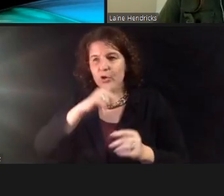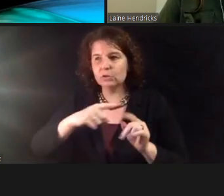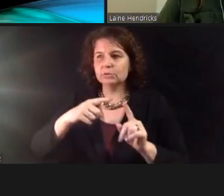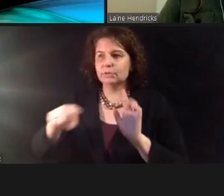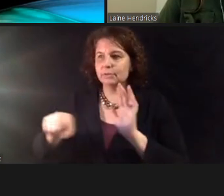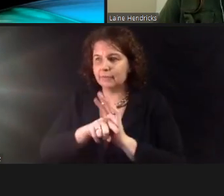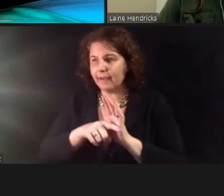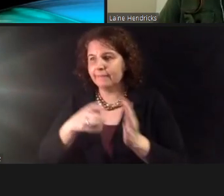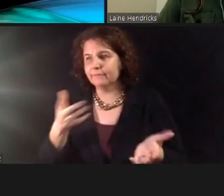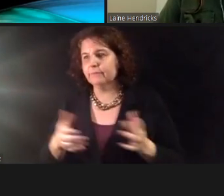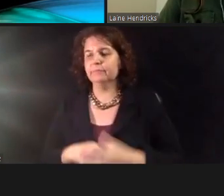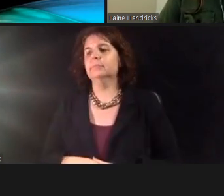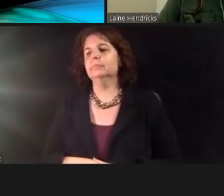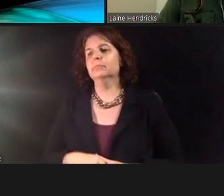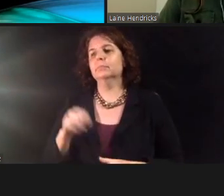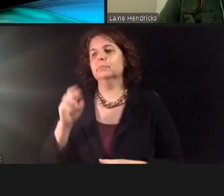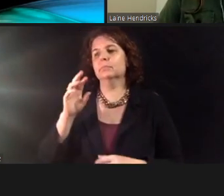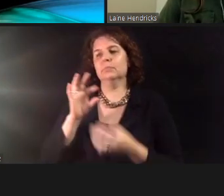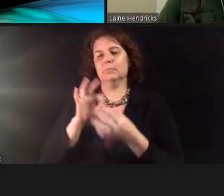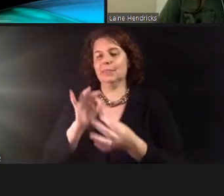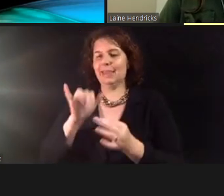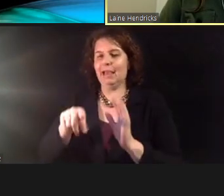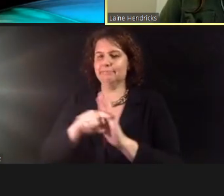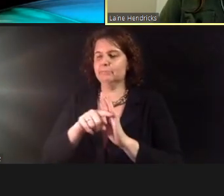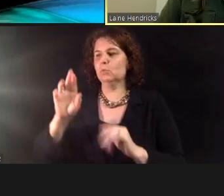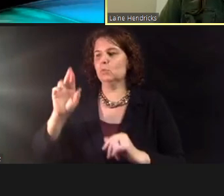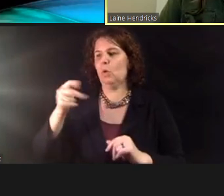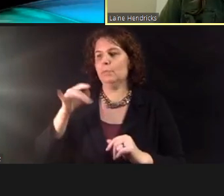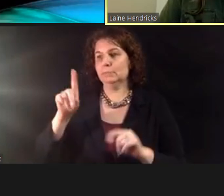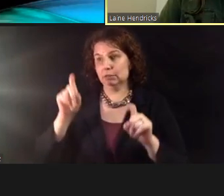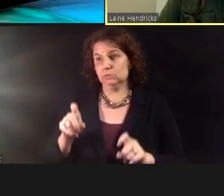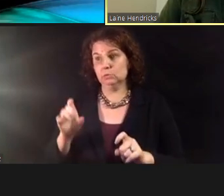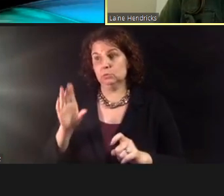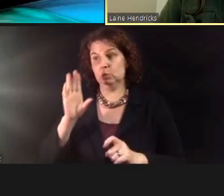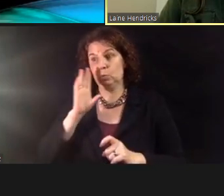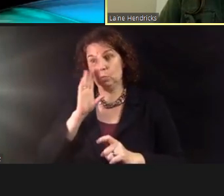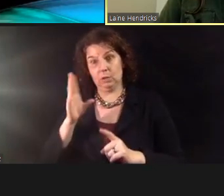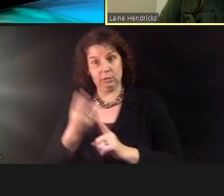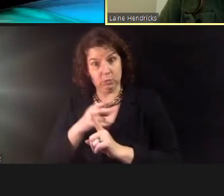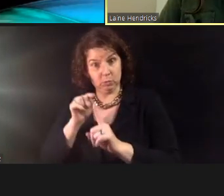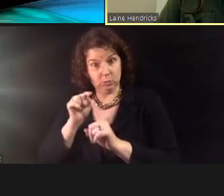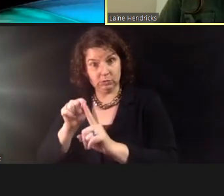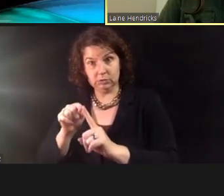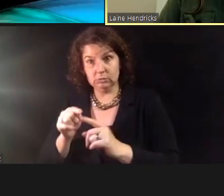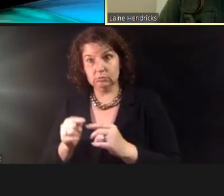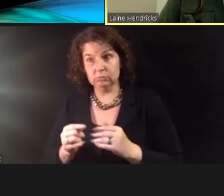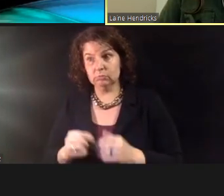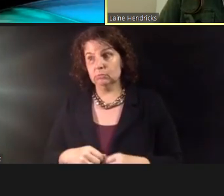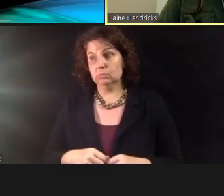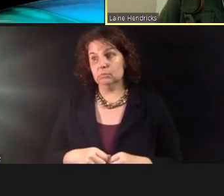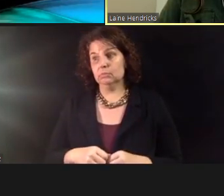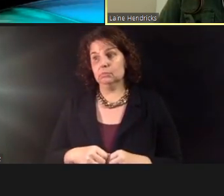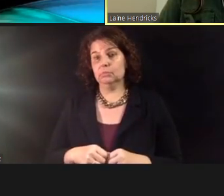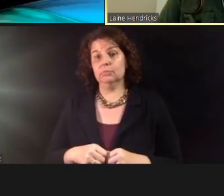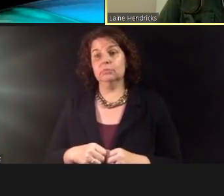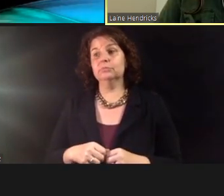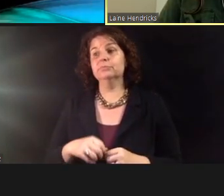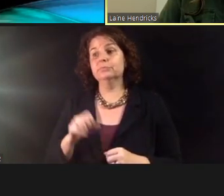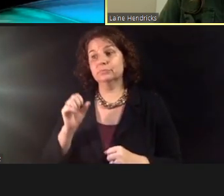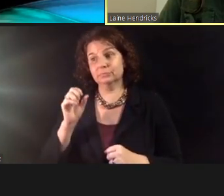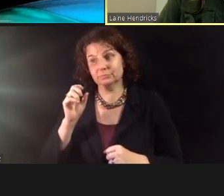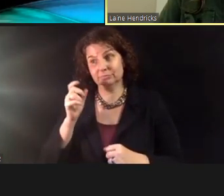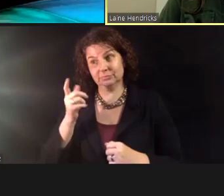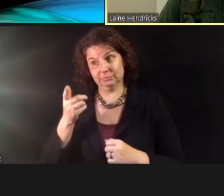some applications and we use them in some settings. Got it. So technology and accuracy are stumbling blocks until we